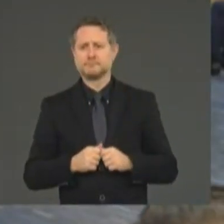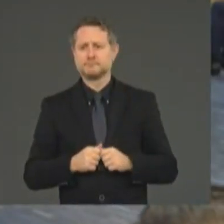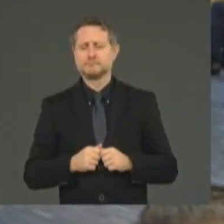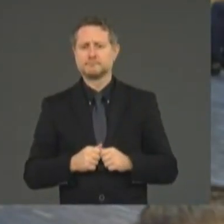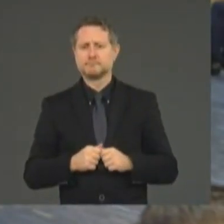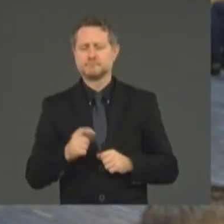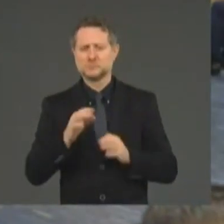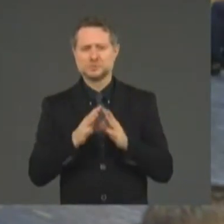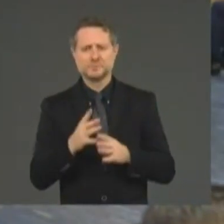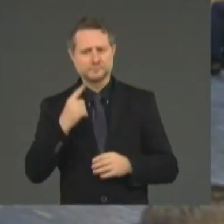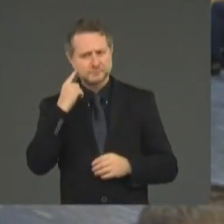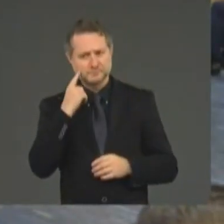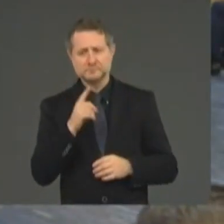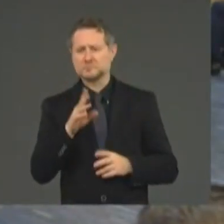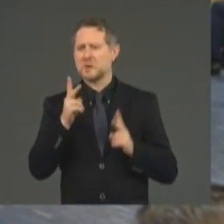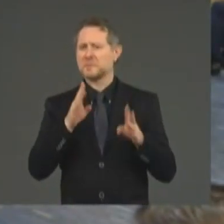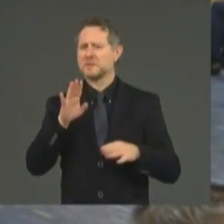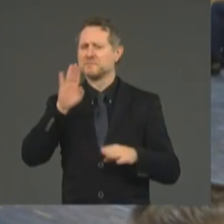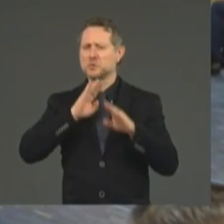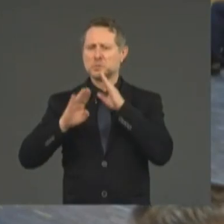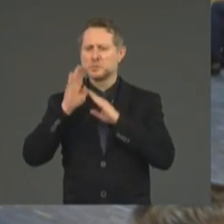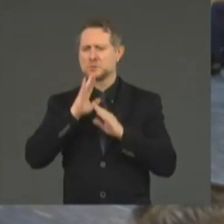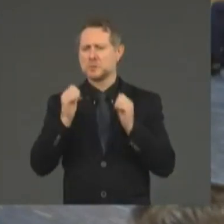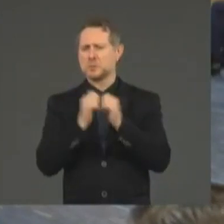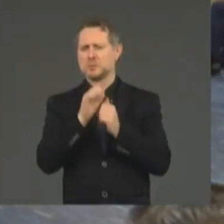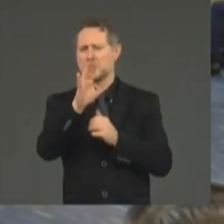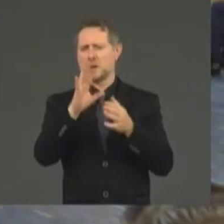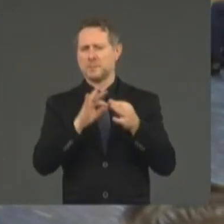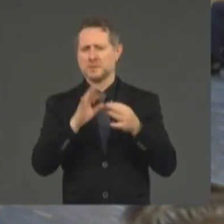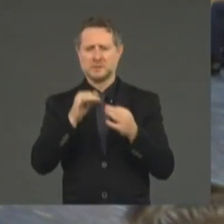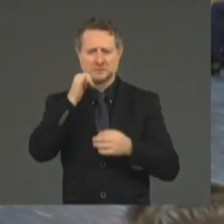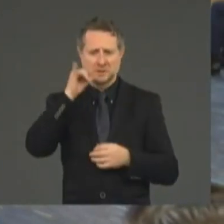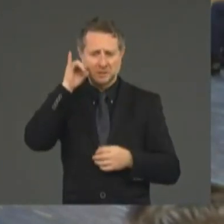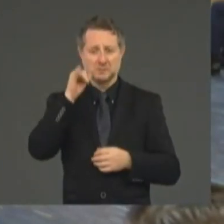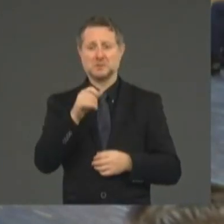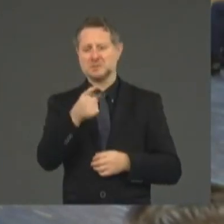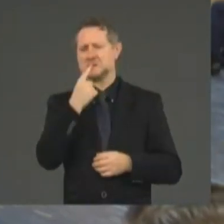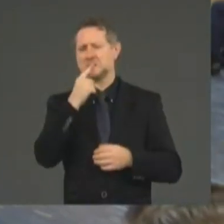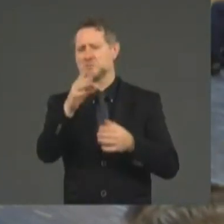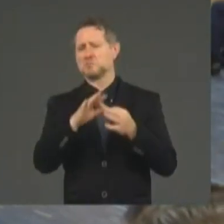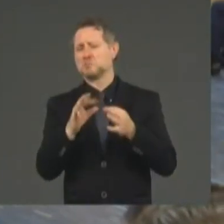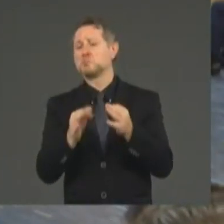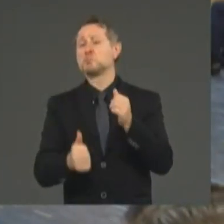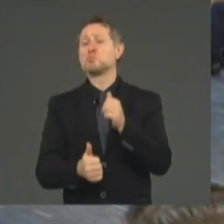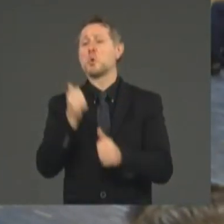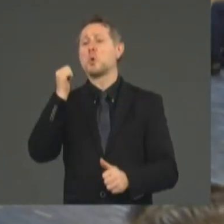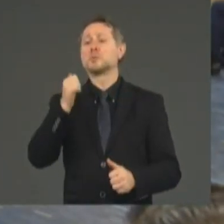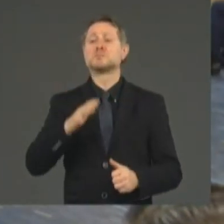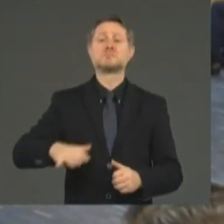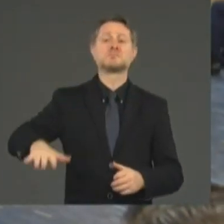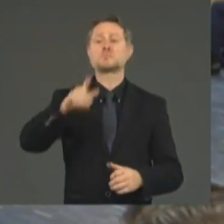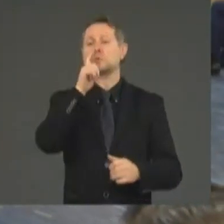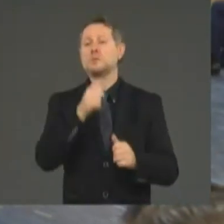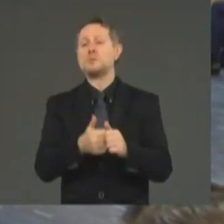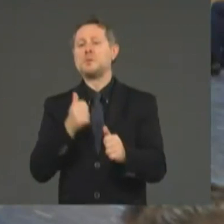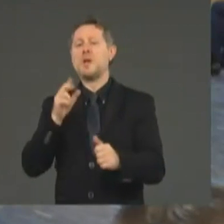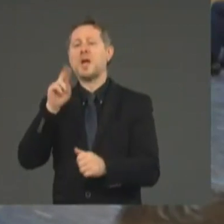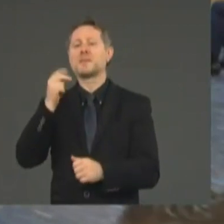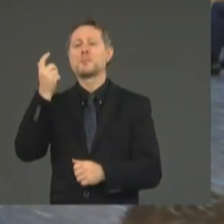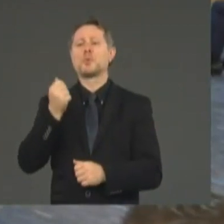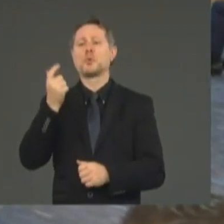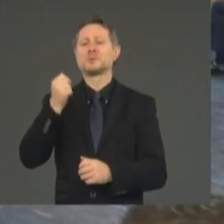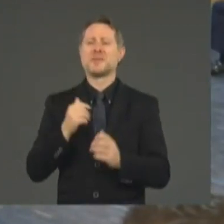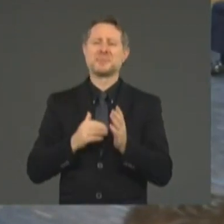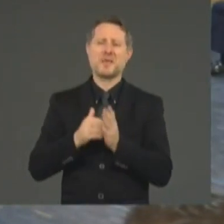with your comments yesterday about unemployment. You said yesterday that the majority of the backlog had been cleared. Thousands of New Yorkers say